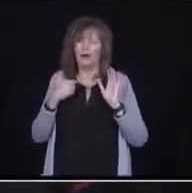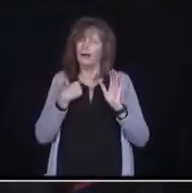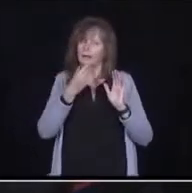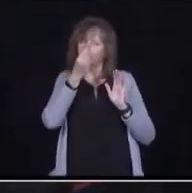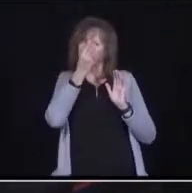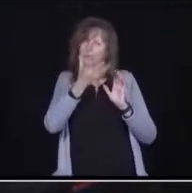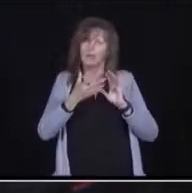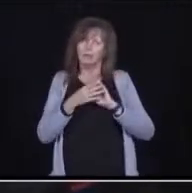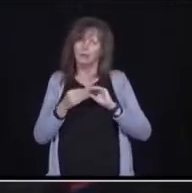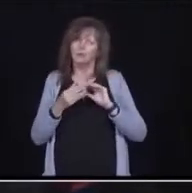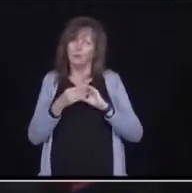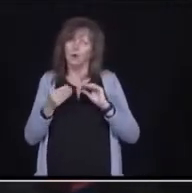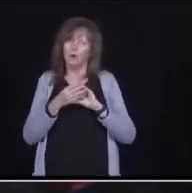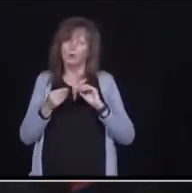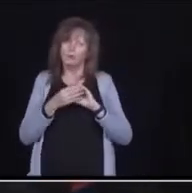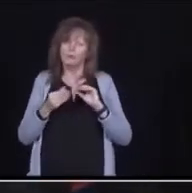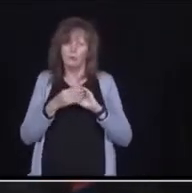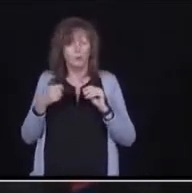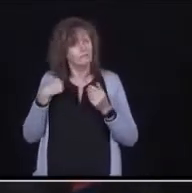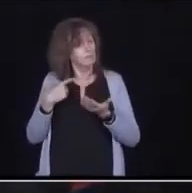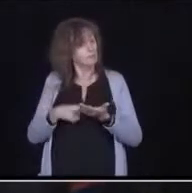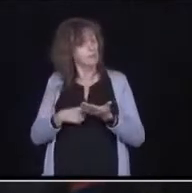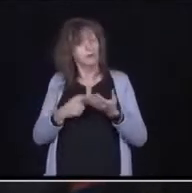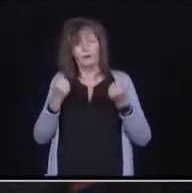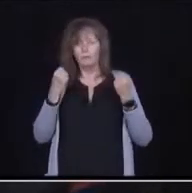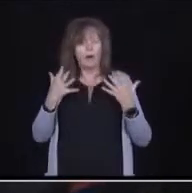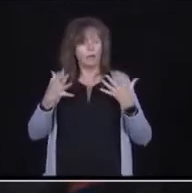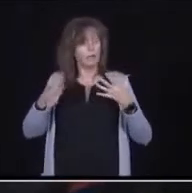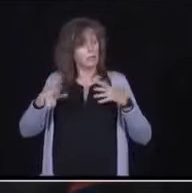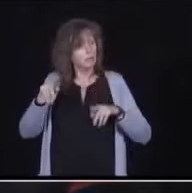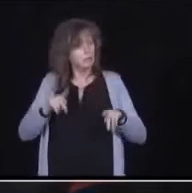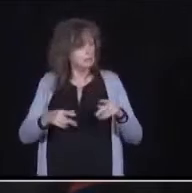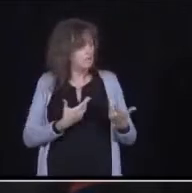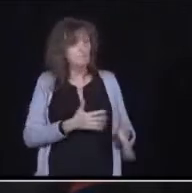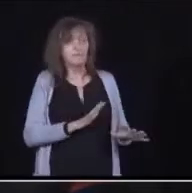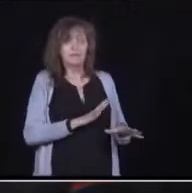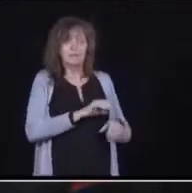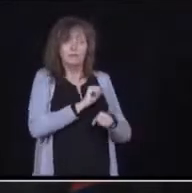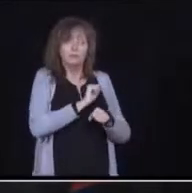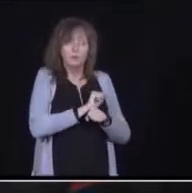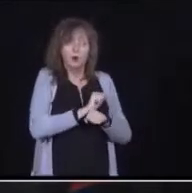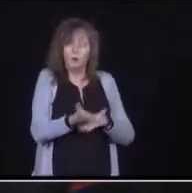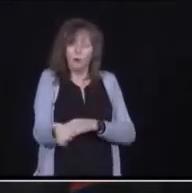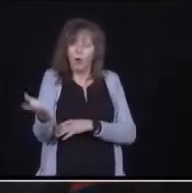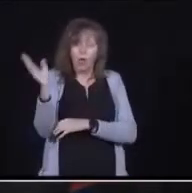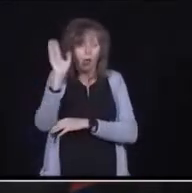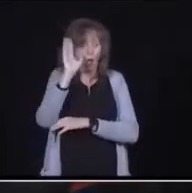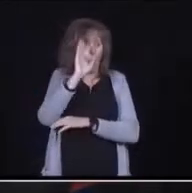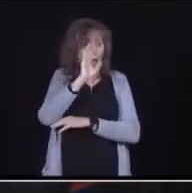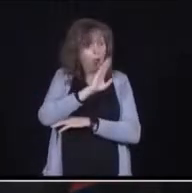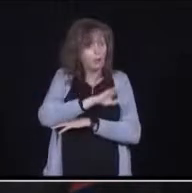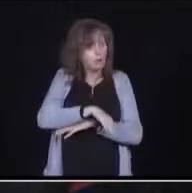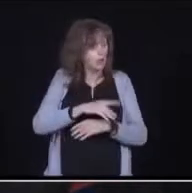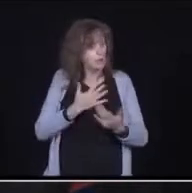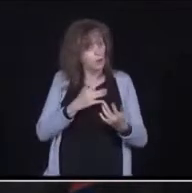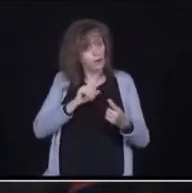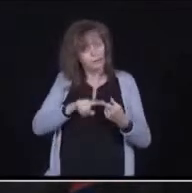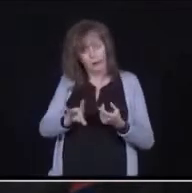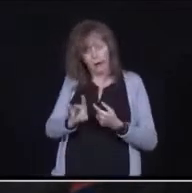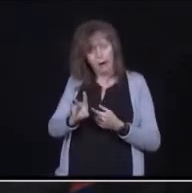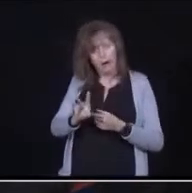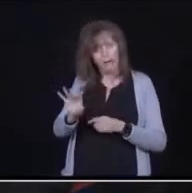talked to so many people, and they'd have to come home from work, a long day of work, wait till 8 or 9 o'clock at night and start doing their